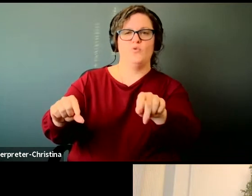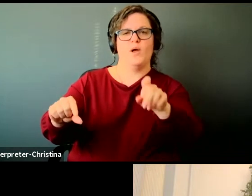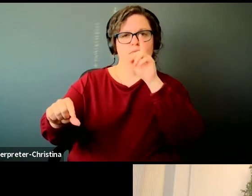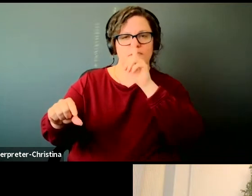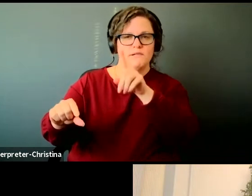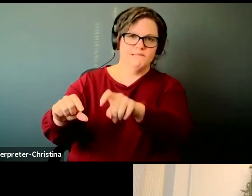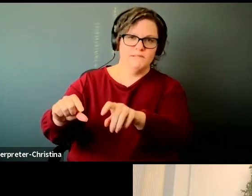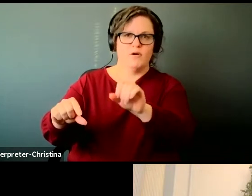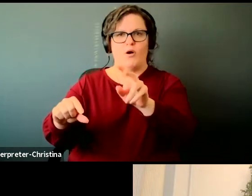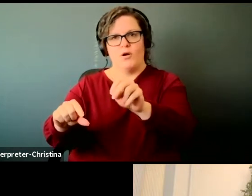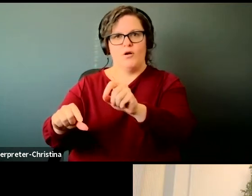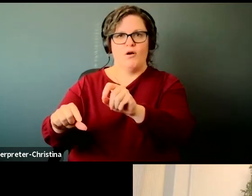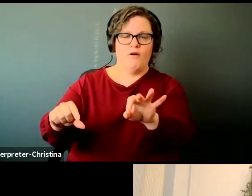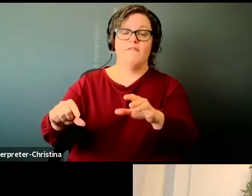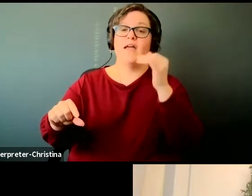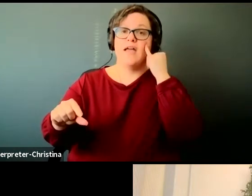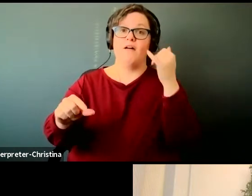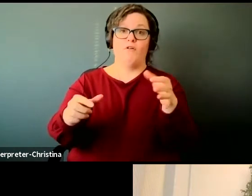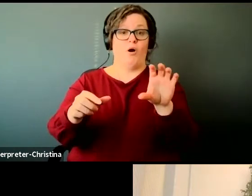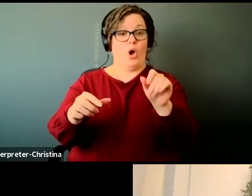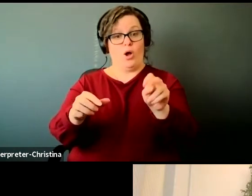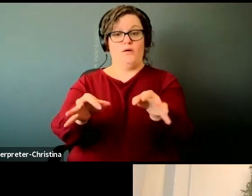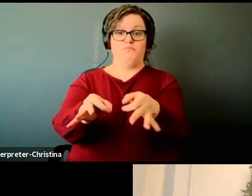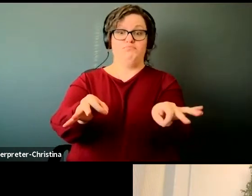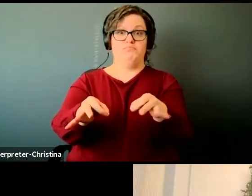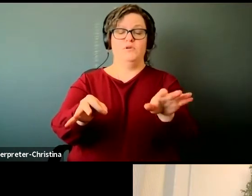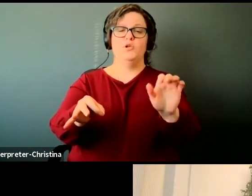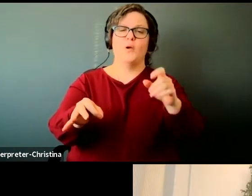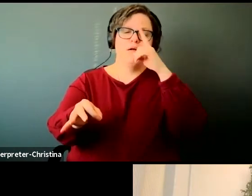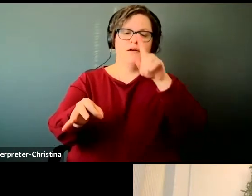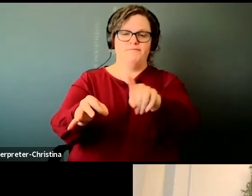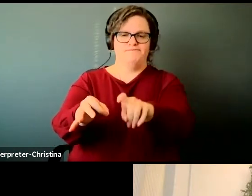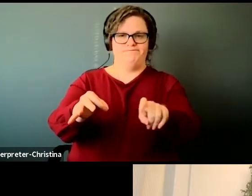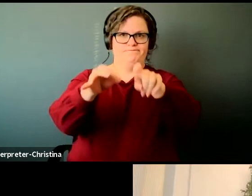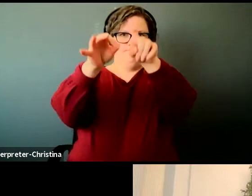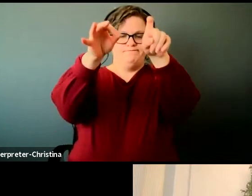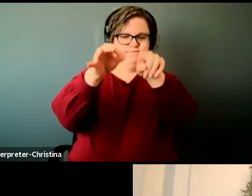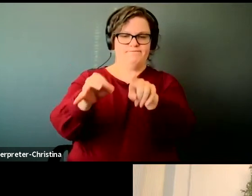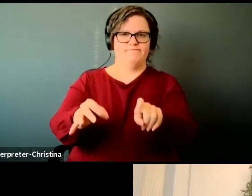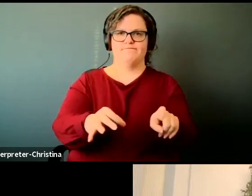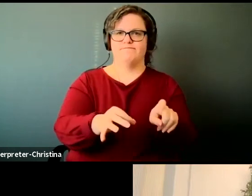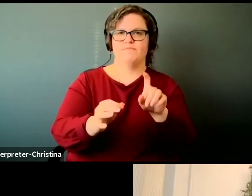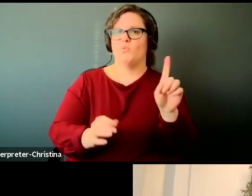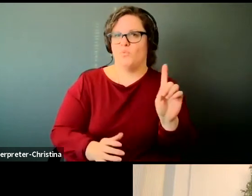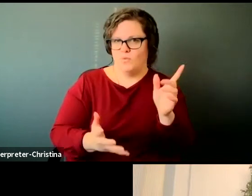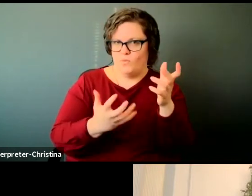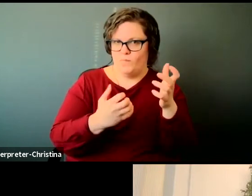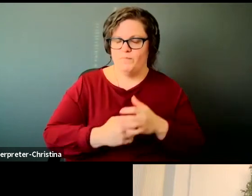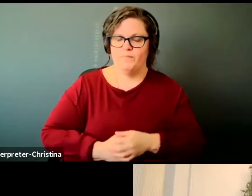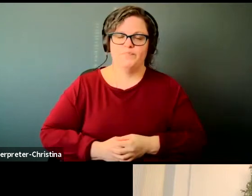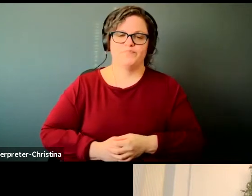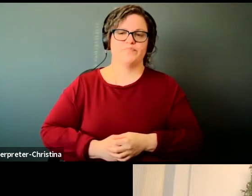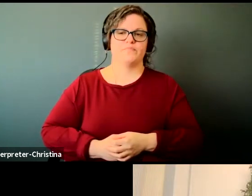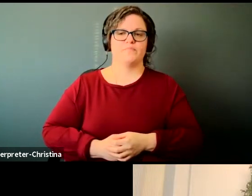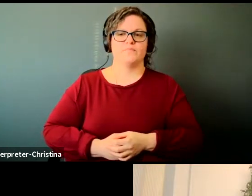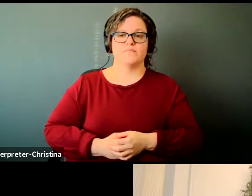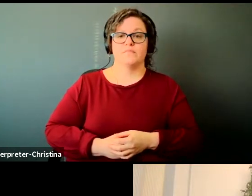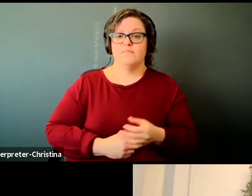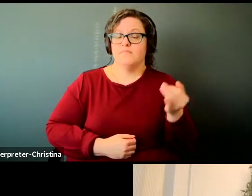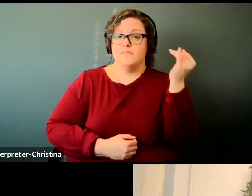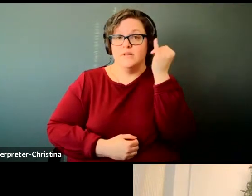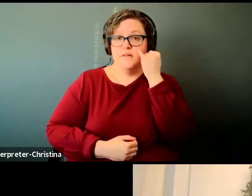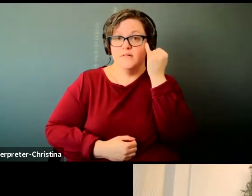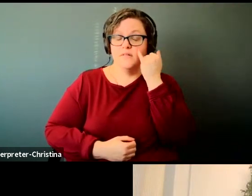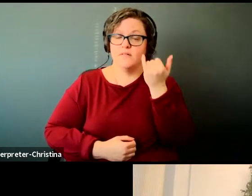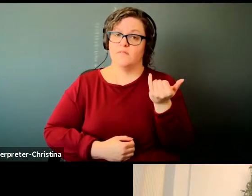of text around on the screen, so you can put it someplace convenient if you'd like. If you have any questions throughout